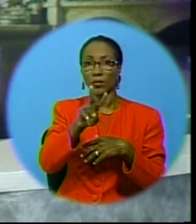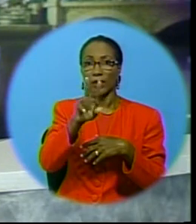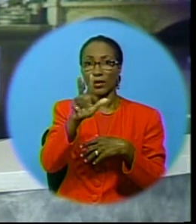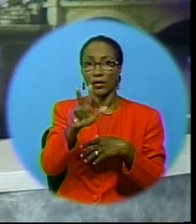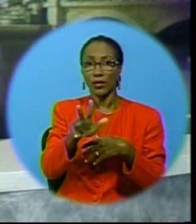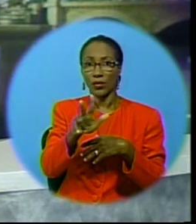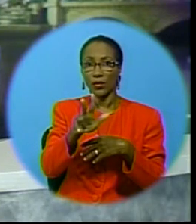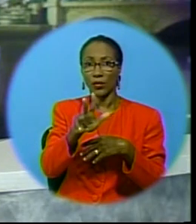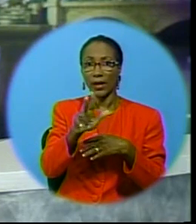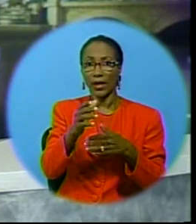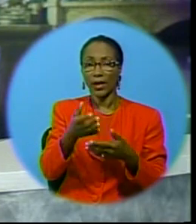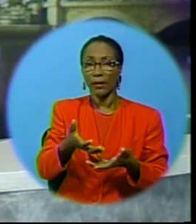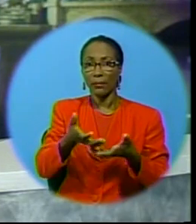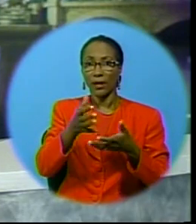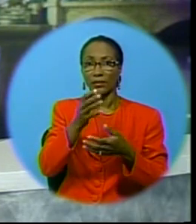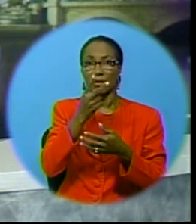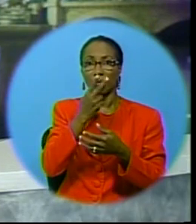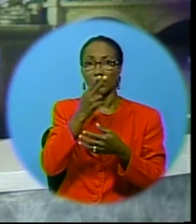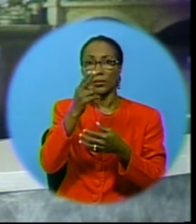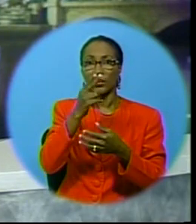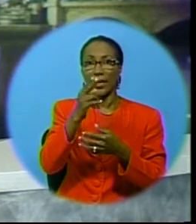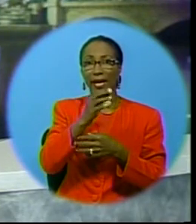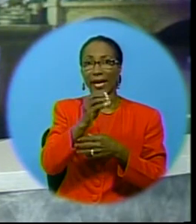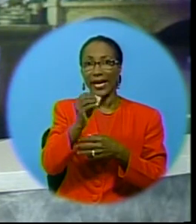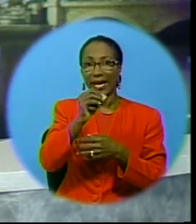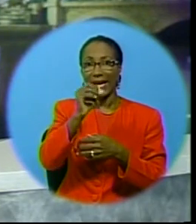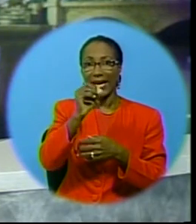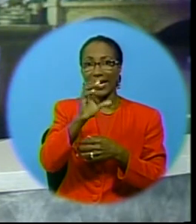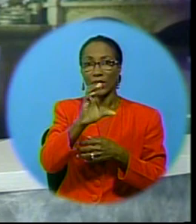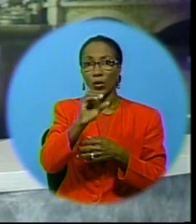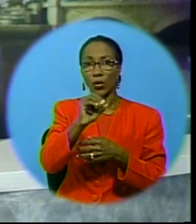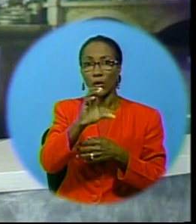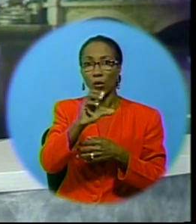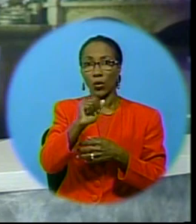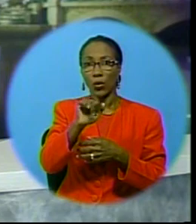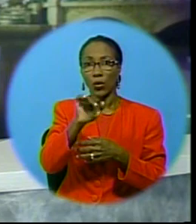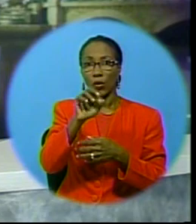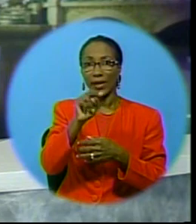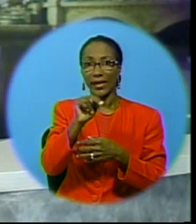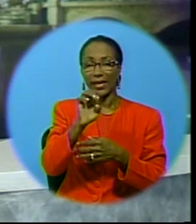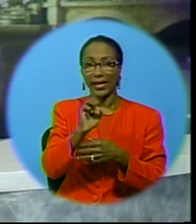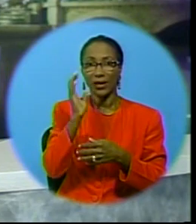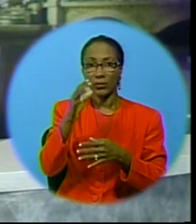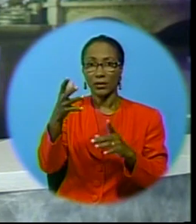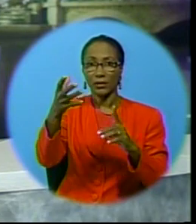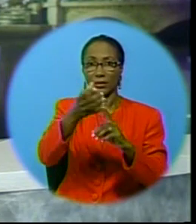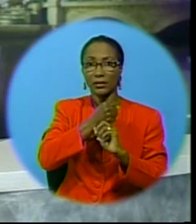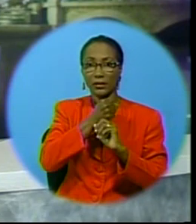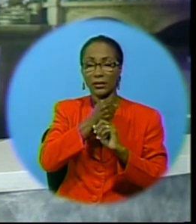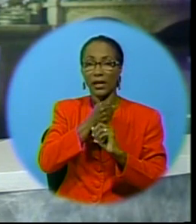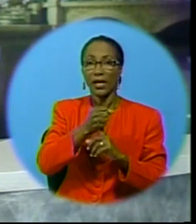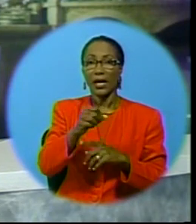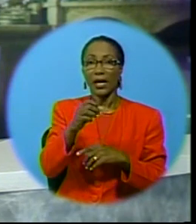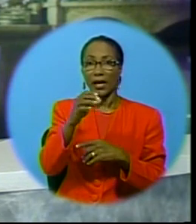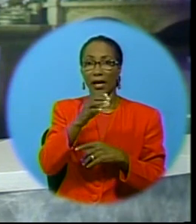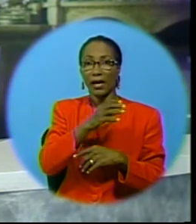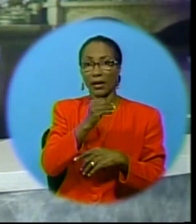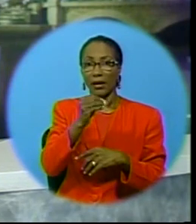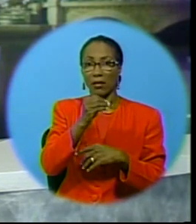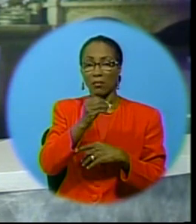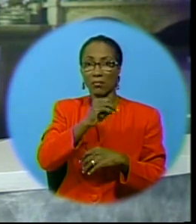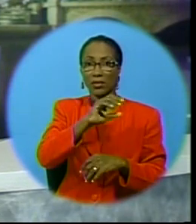of cannabis and 32 kilograms of cocaine were seized. The operation was conducted by the drug squad and police marine